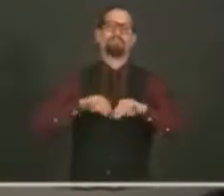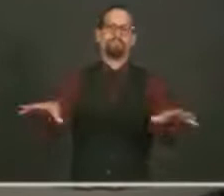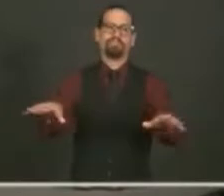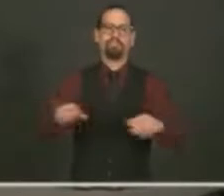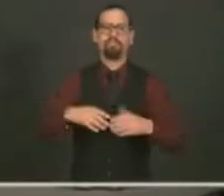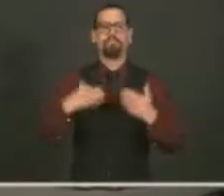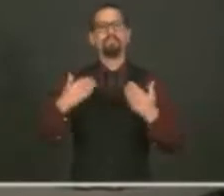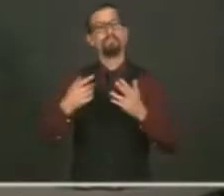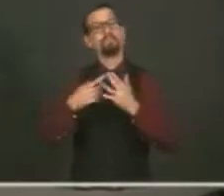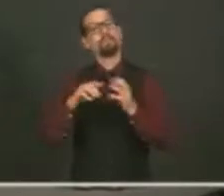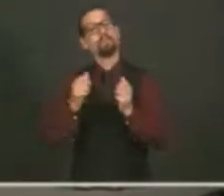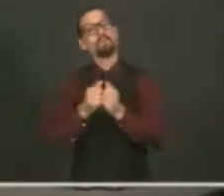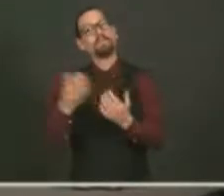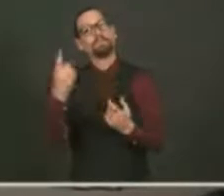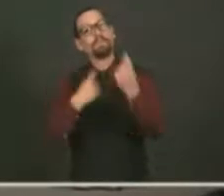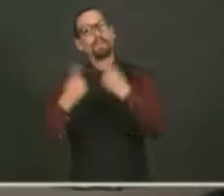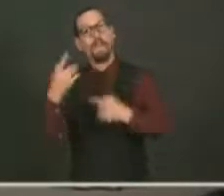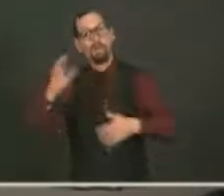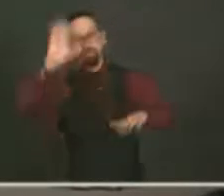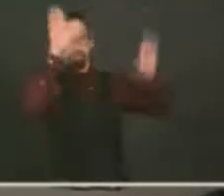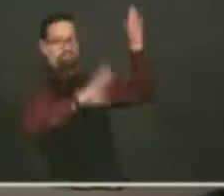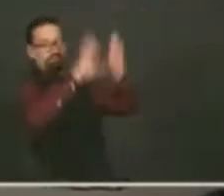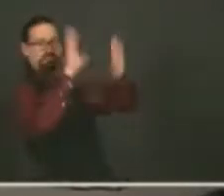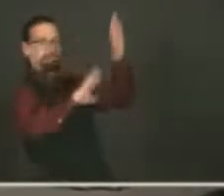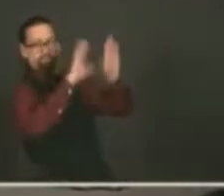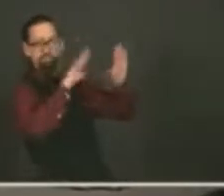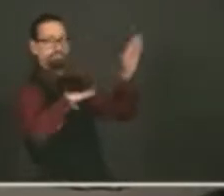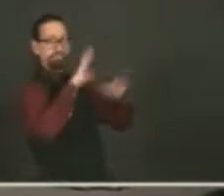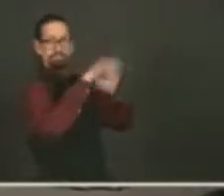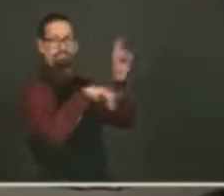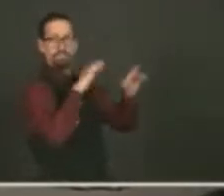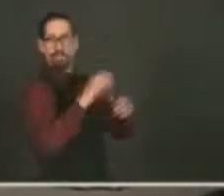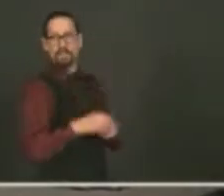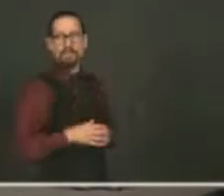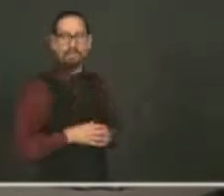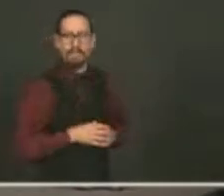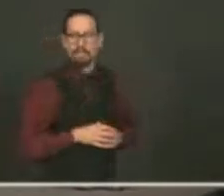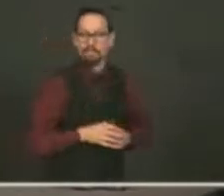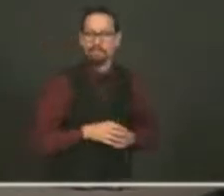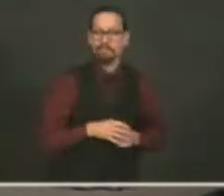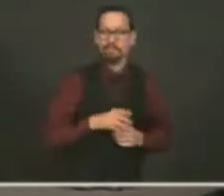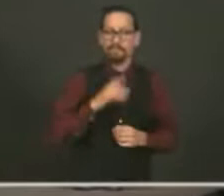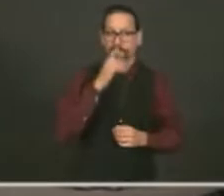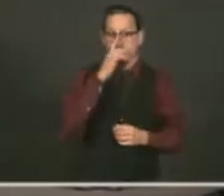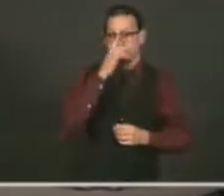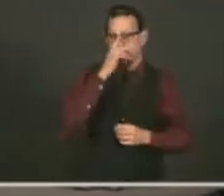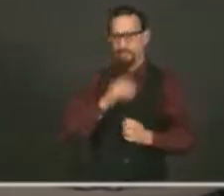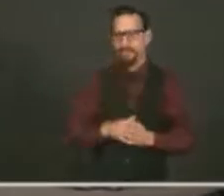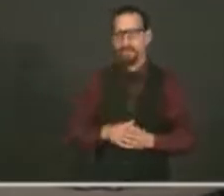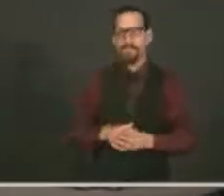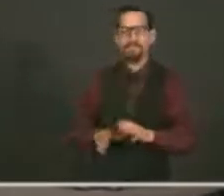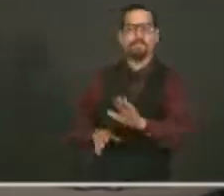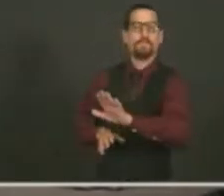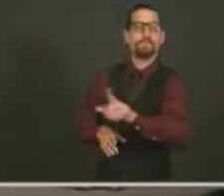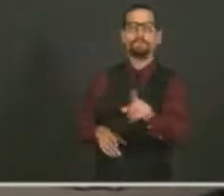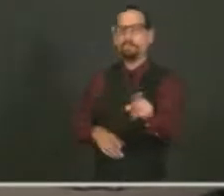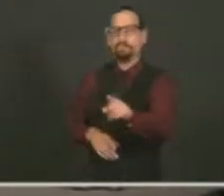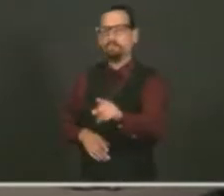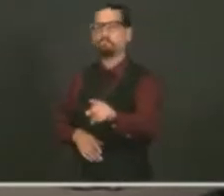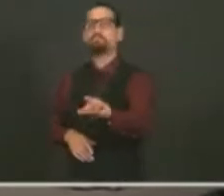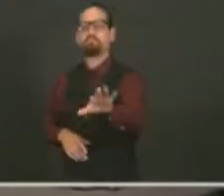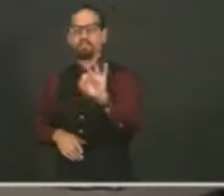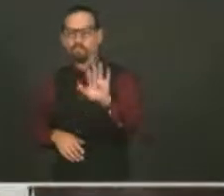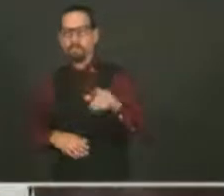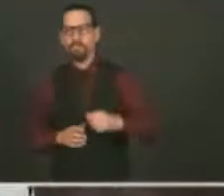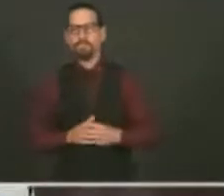is it safe to go trick-or-treating? Are you going to force people to get... Is it safe to go trick-or-treating?